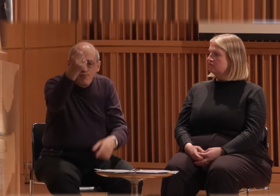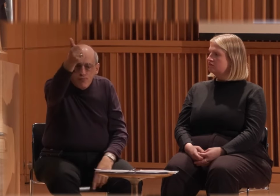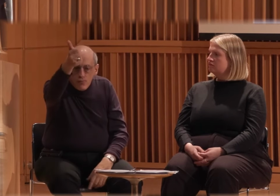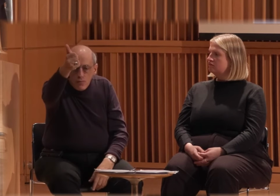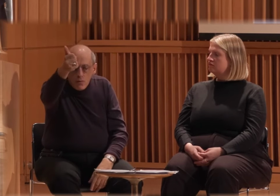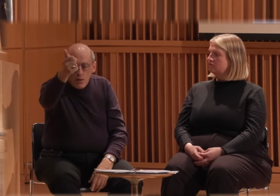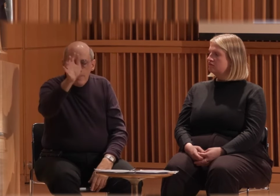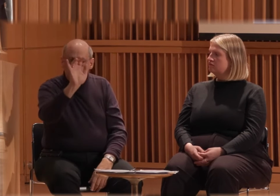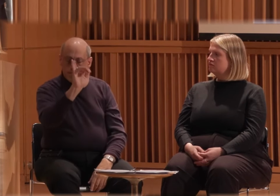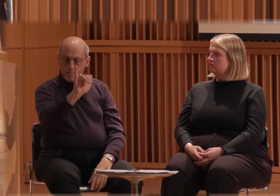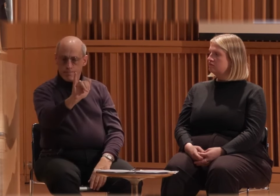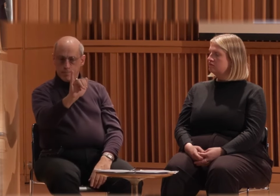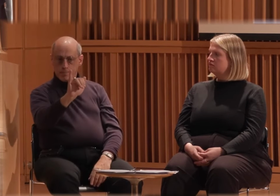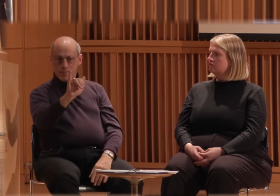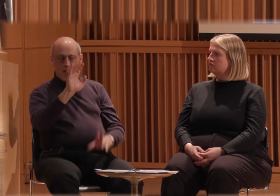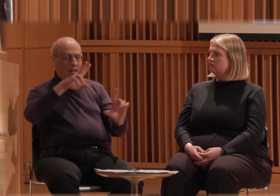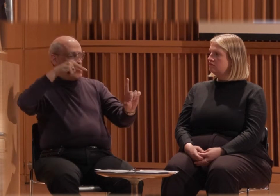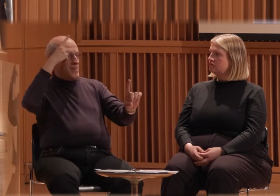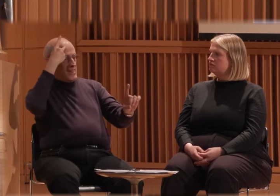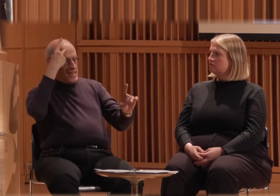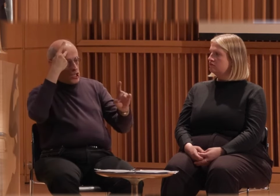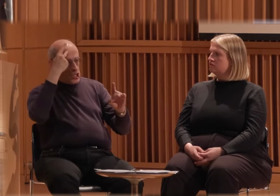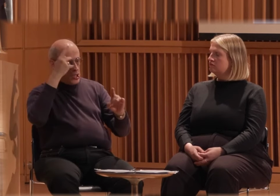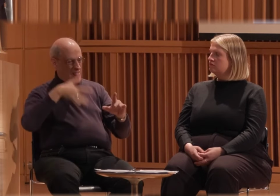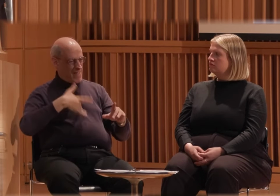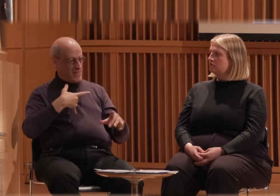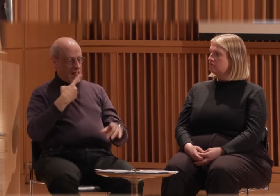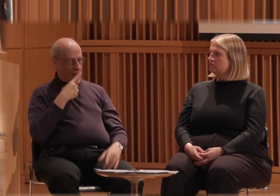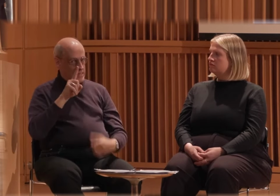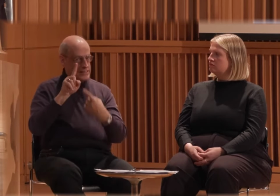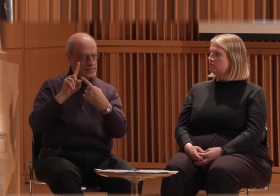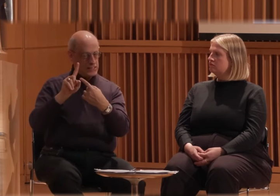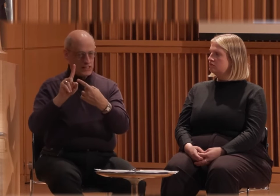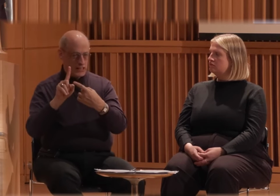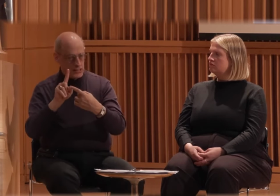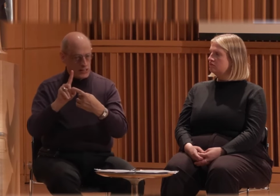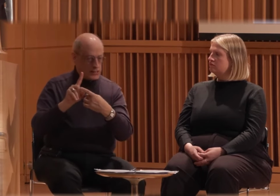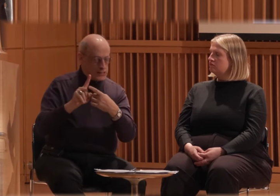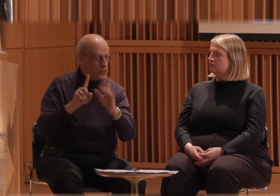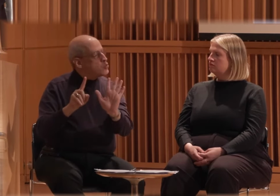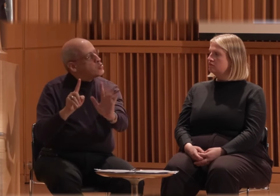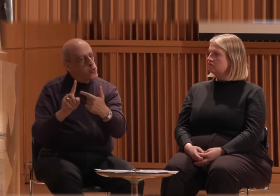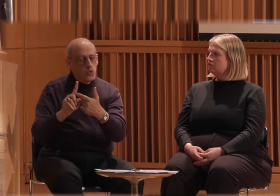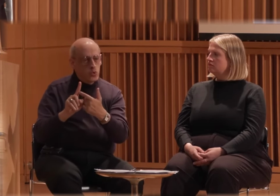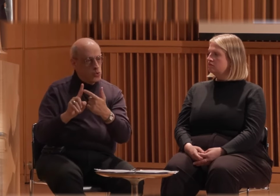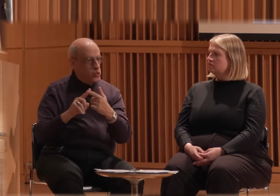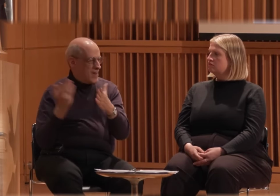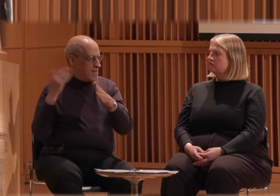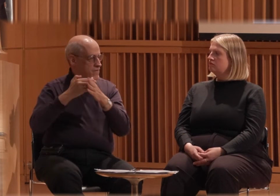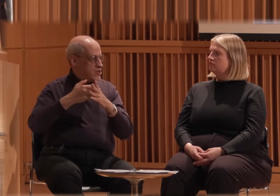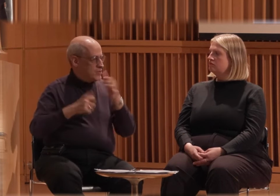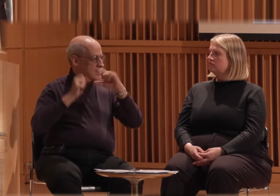force too, is political currents that I think have been interfering with the production of science as